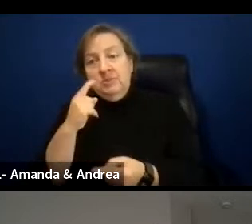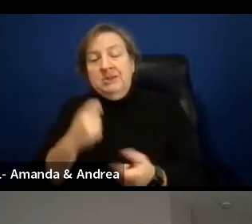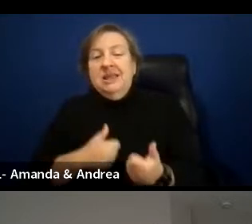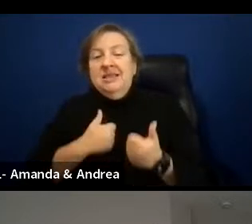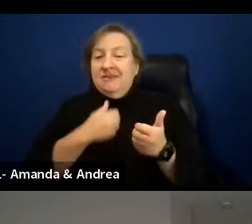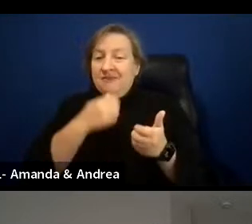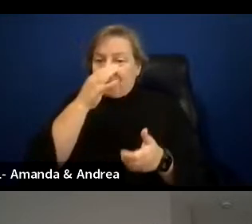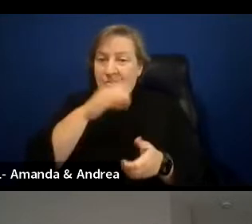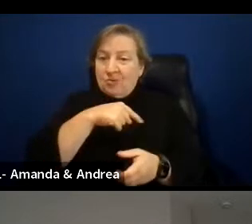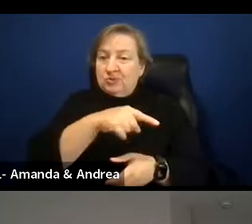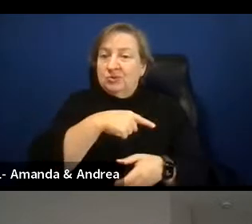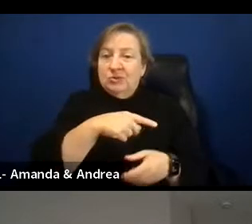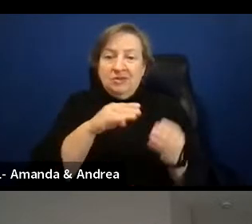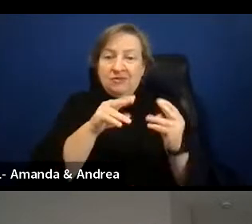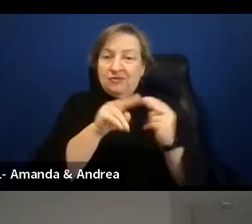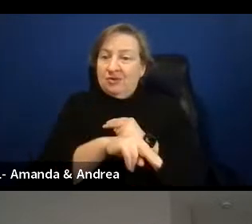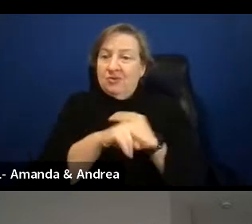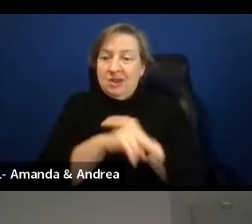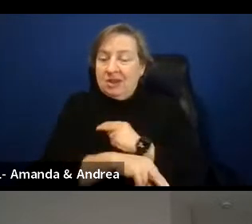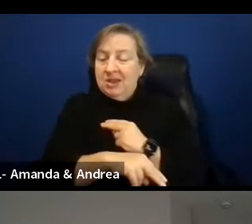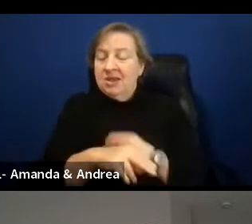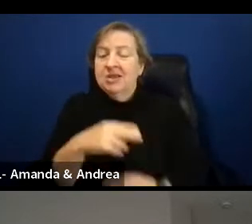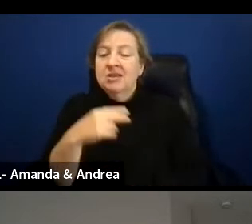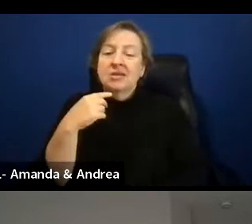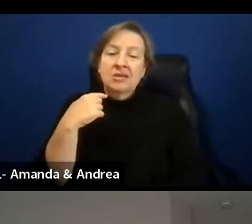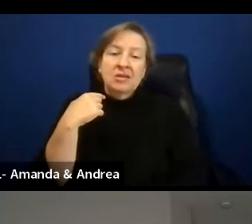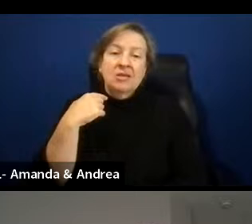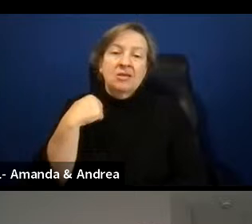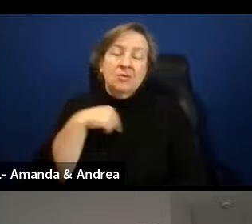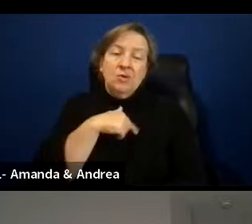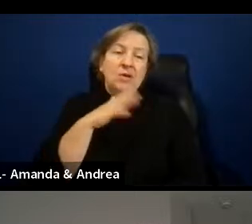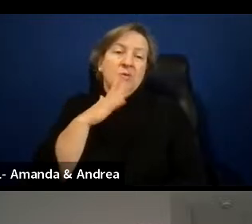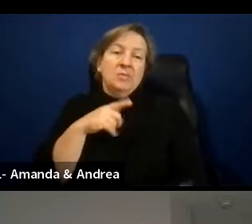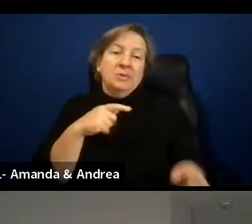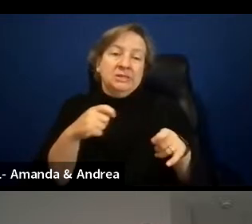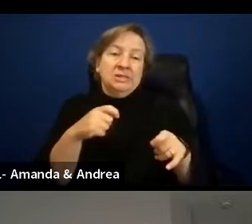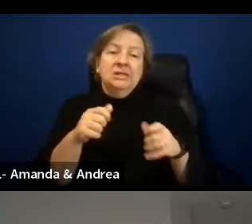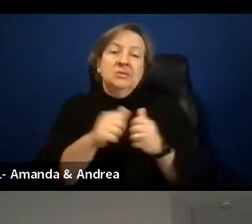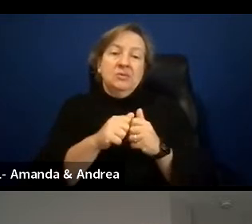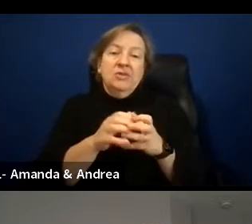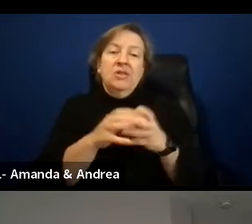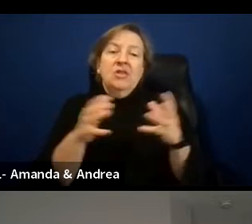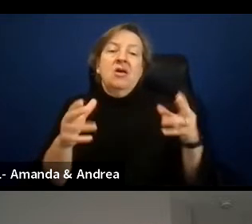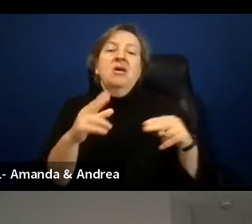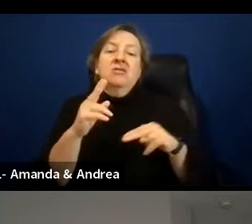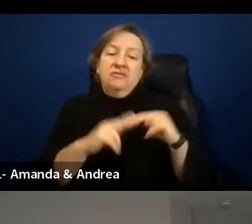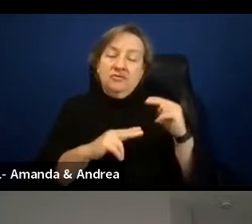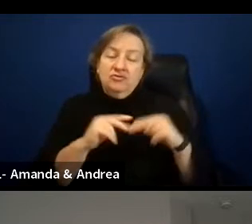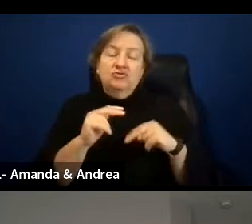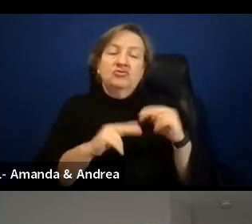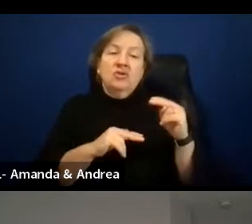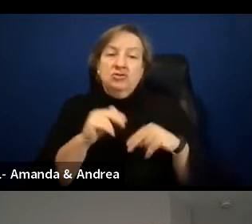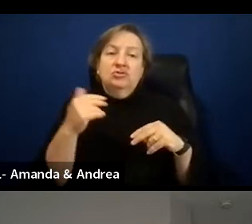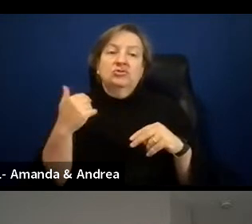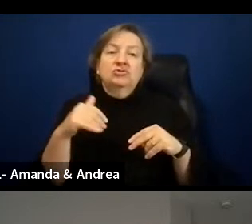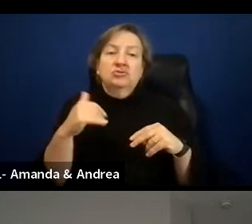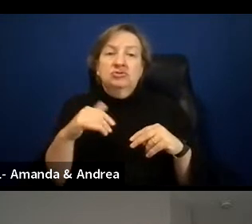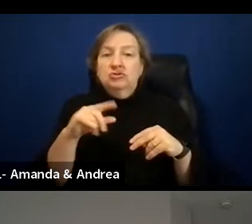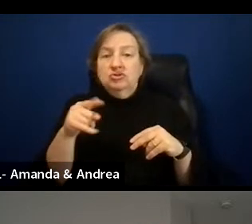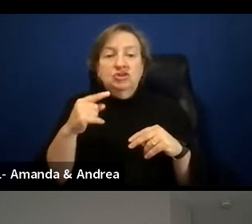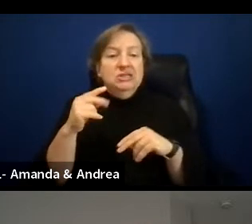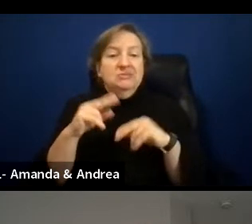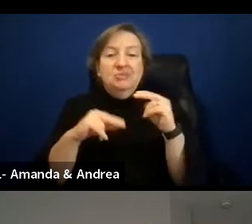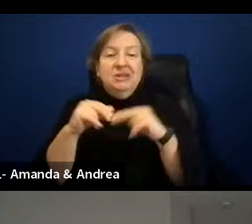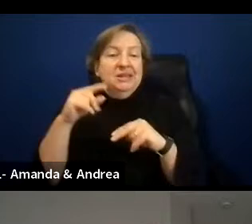to this freeway. And we are gonna be dealing with a lot of construction. Even just building the